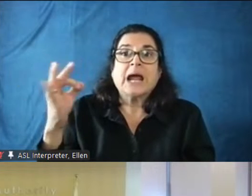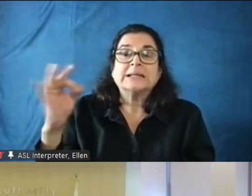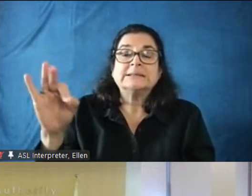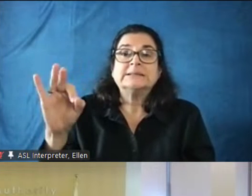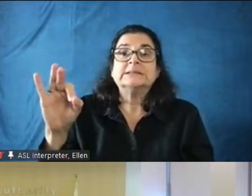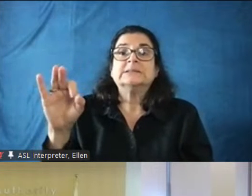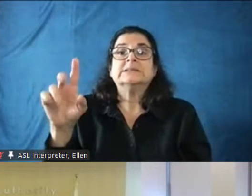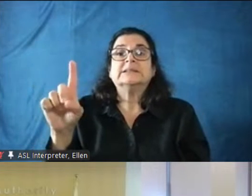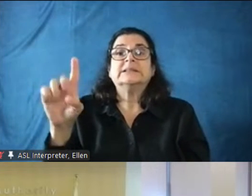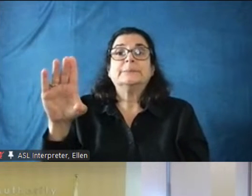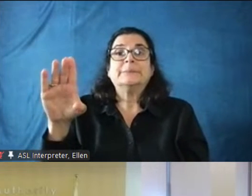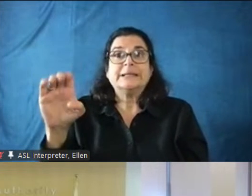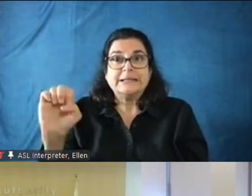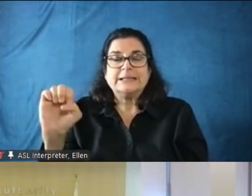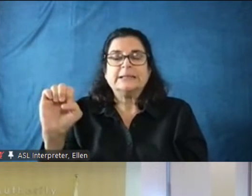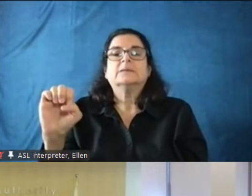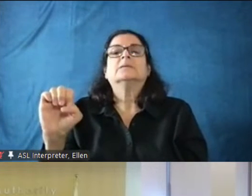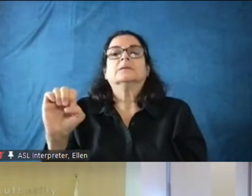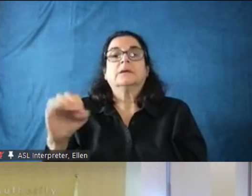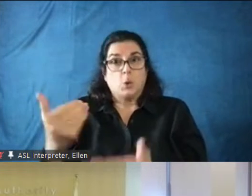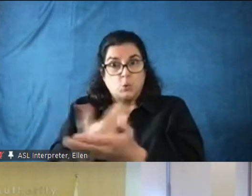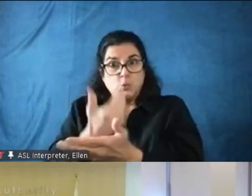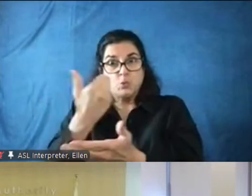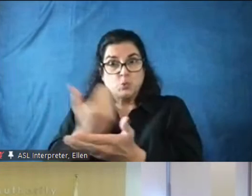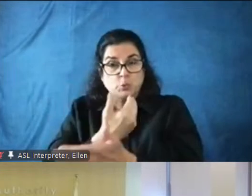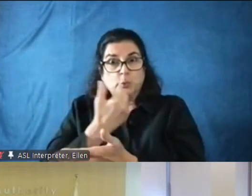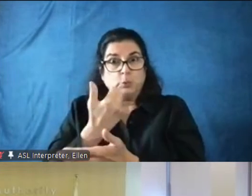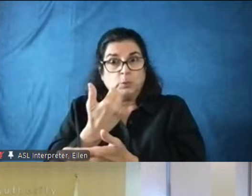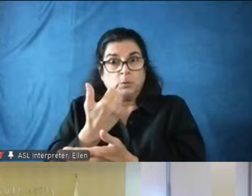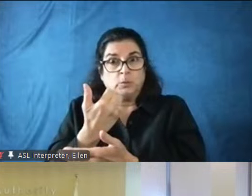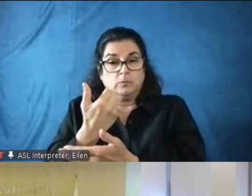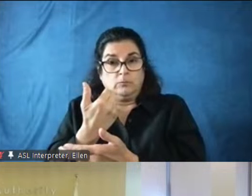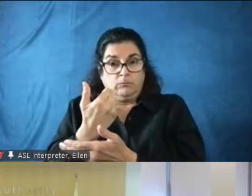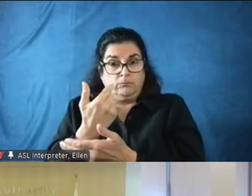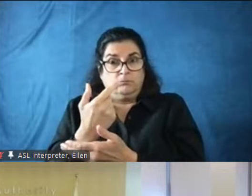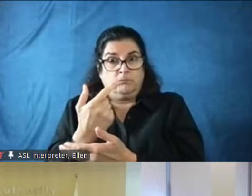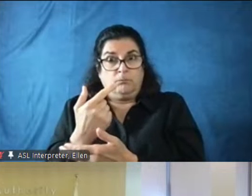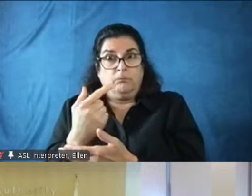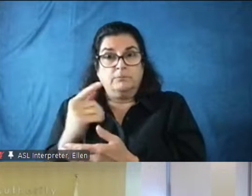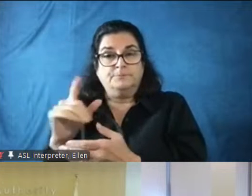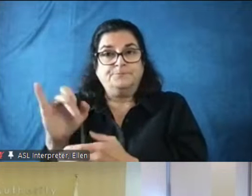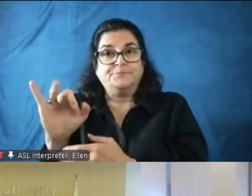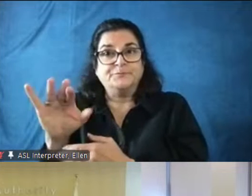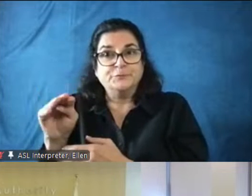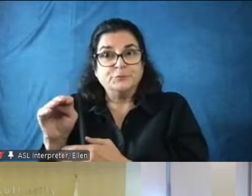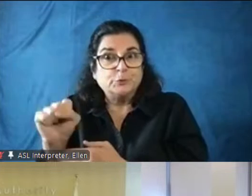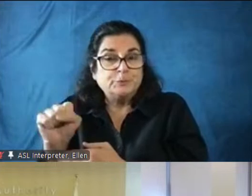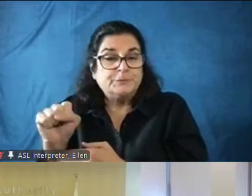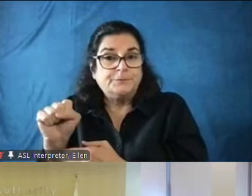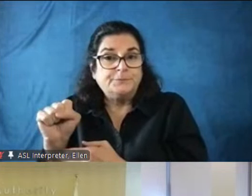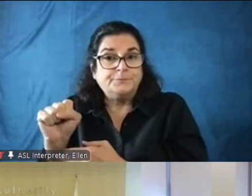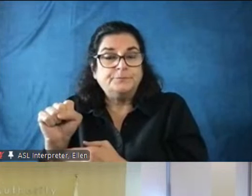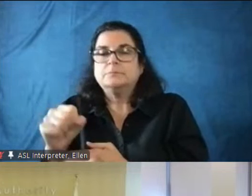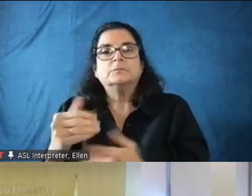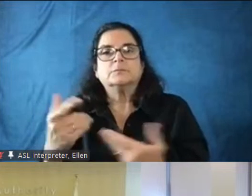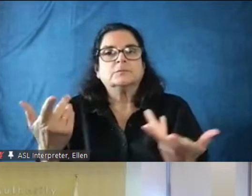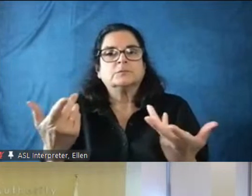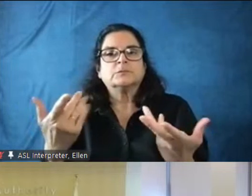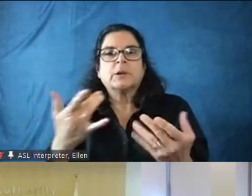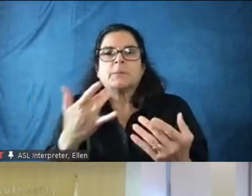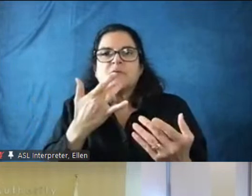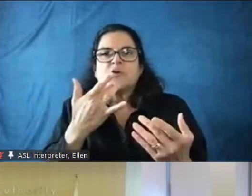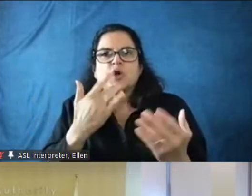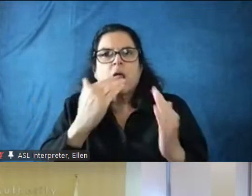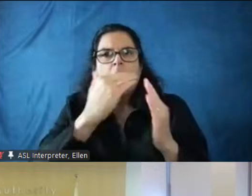about the new ones, is there some sort of a preferred or pre-approved listing, and then